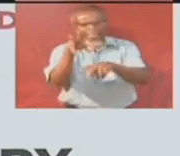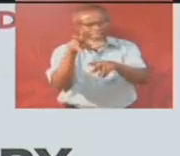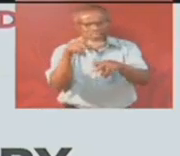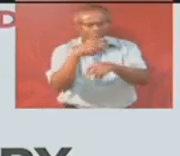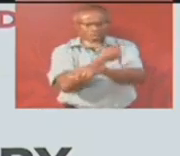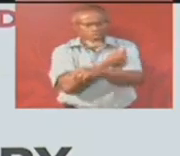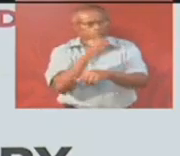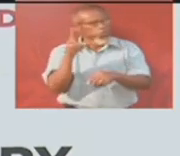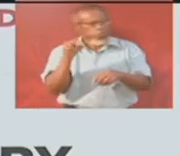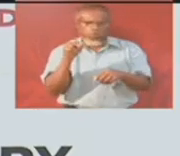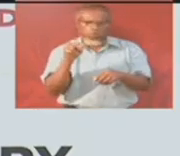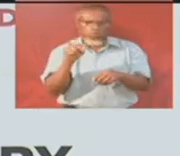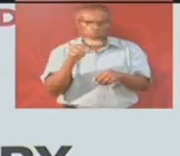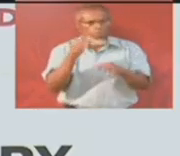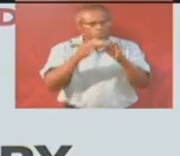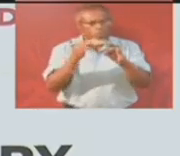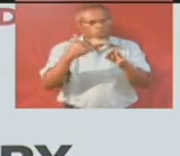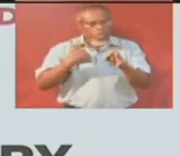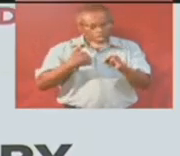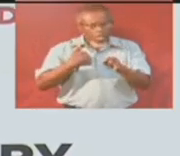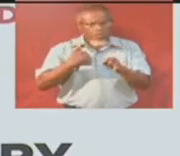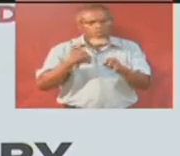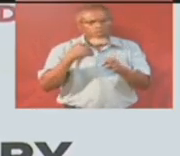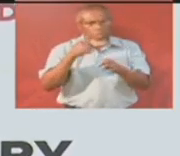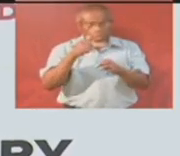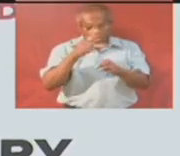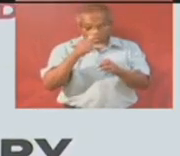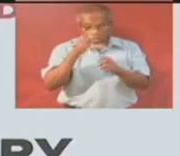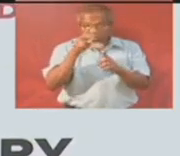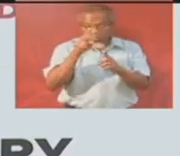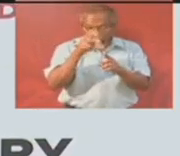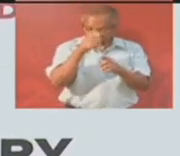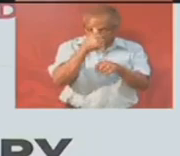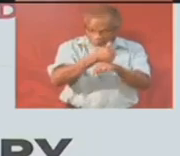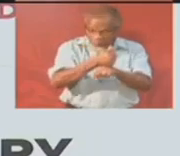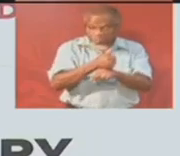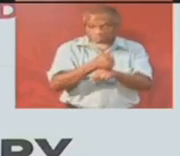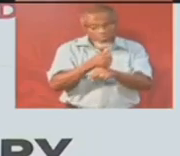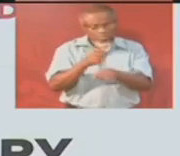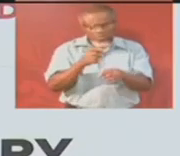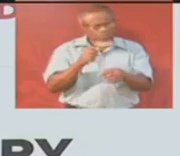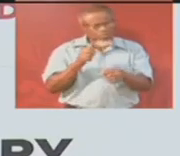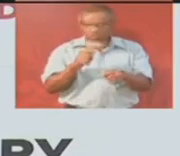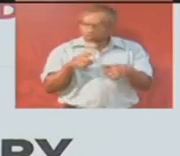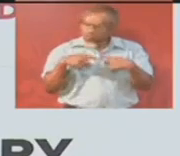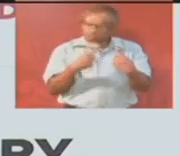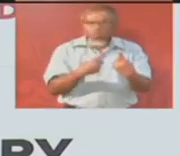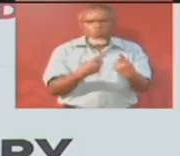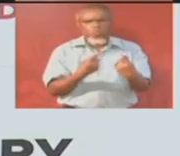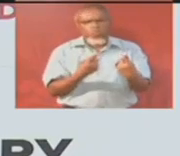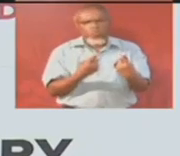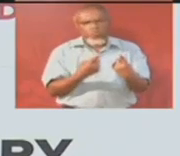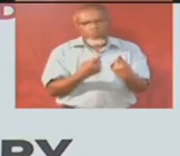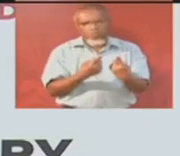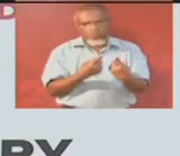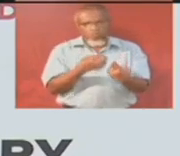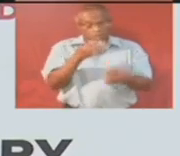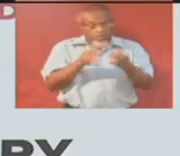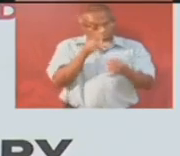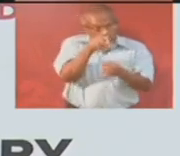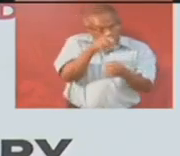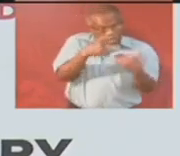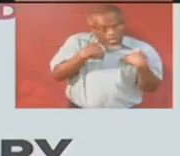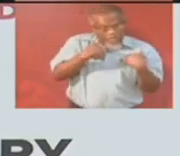confirmed appointment, okay? But if you have that type of information, the sooner you could send it to us, we